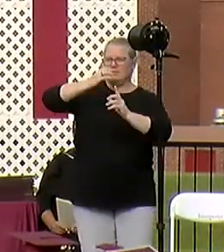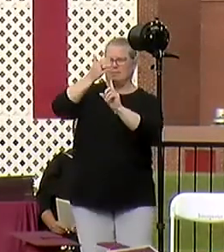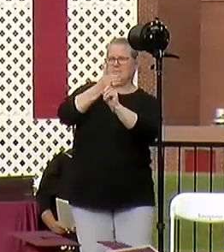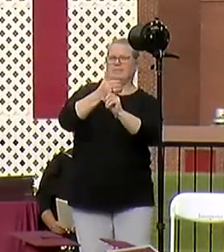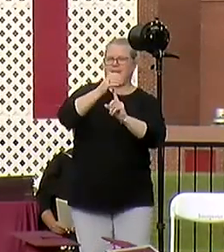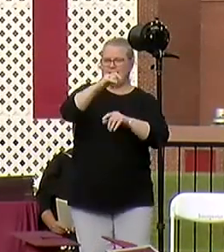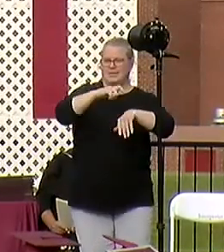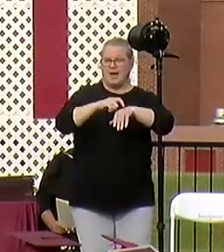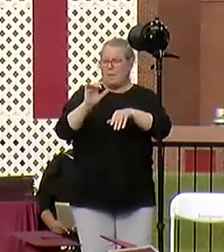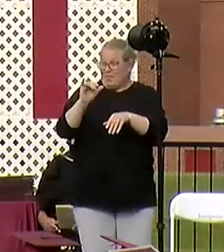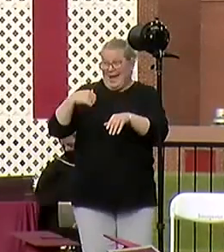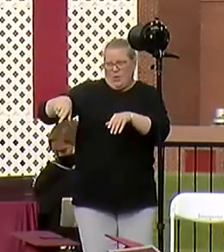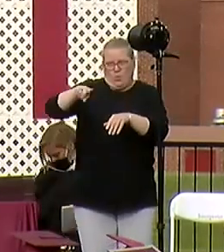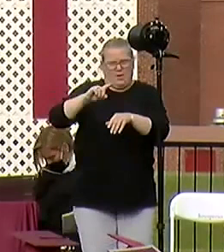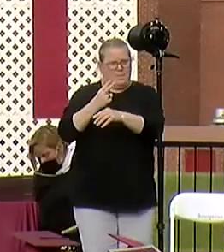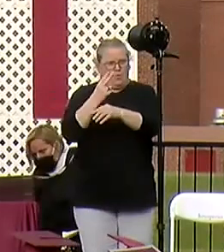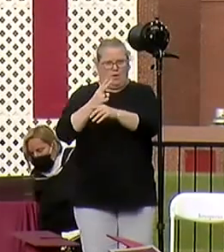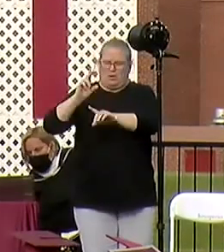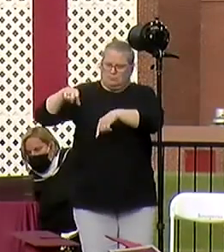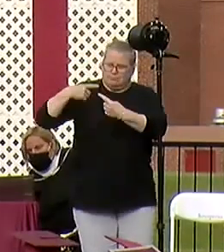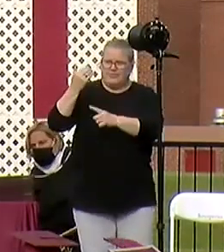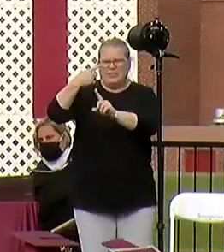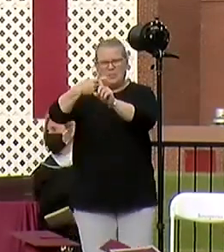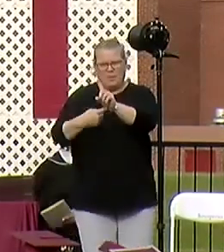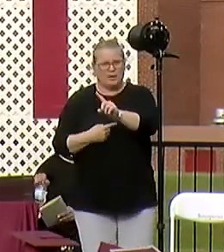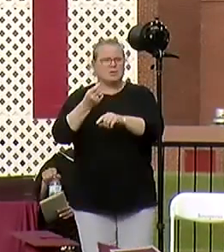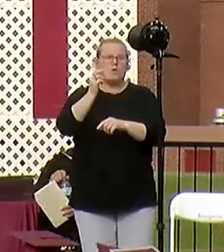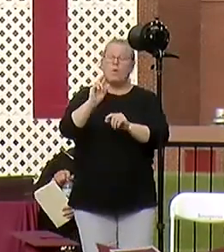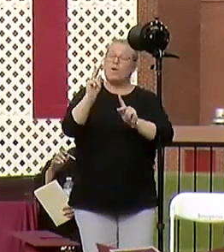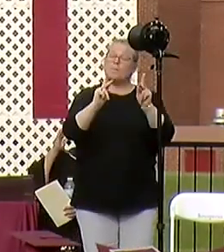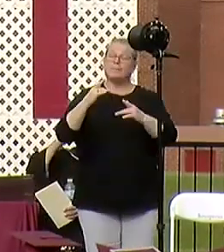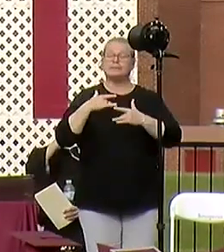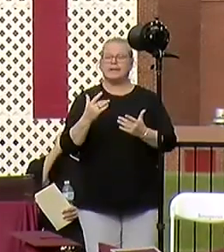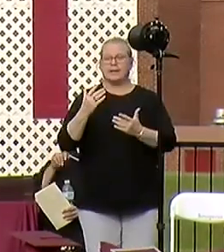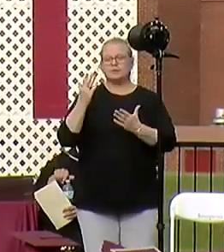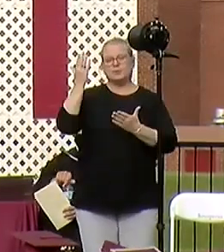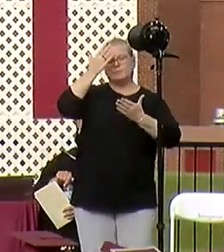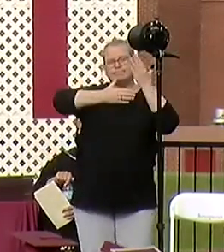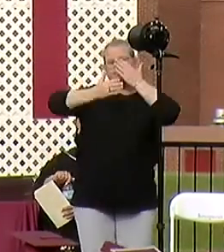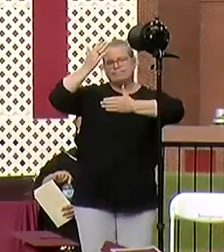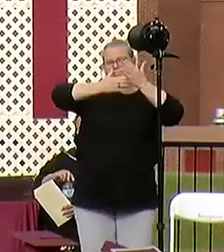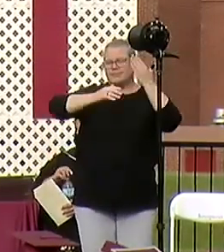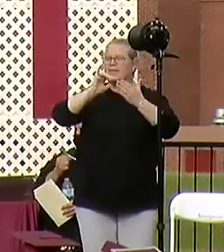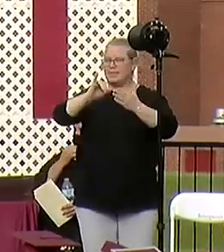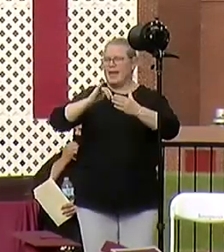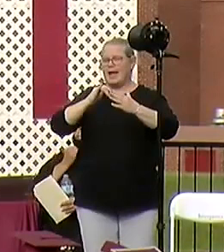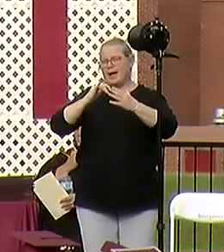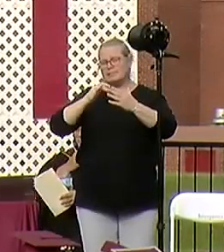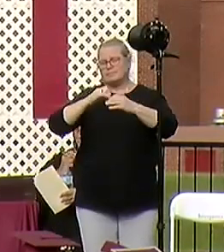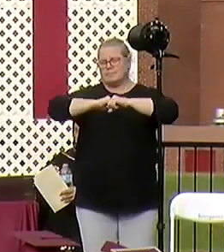on every day for the good of the social order, masks do give us protection. They keep us